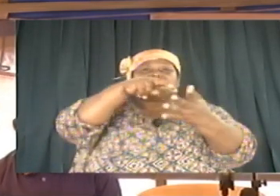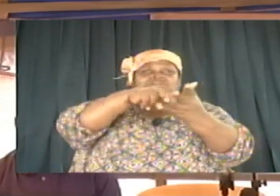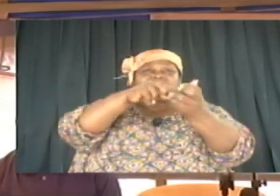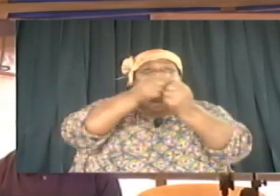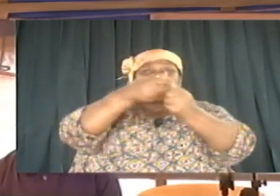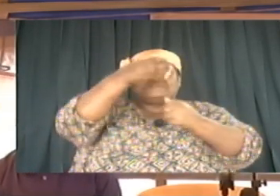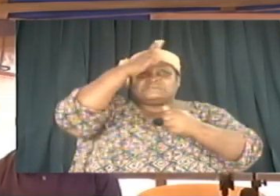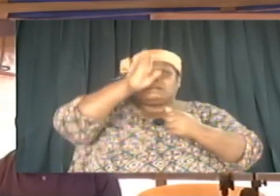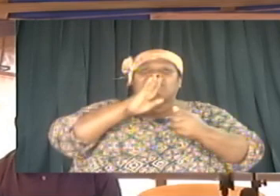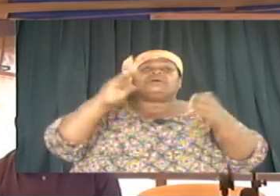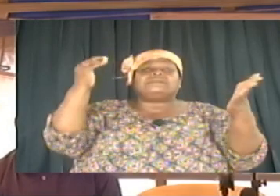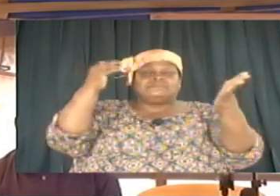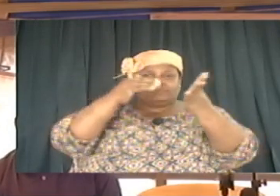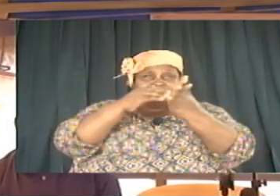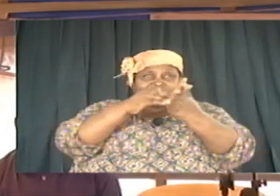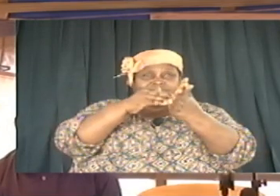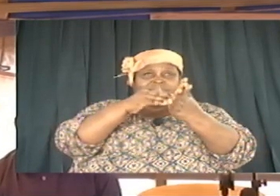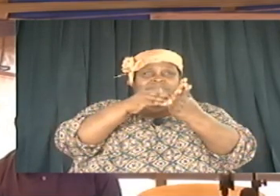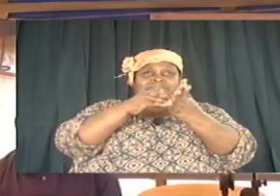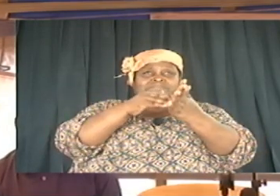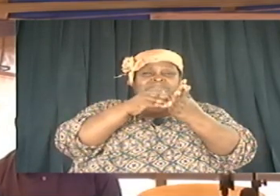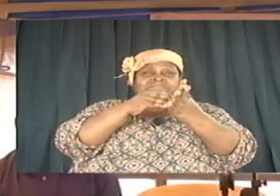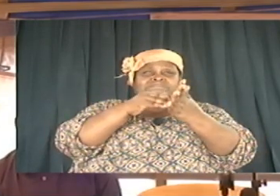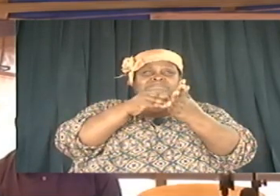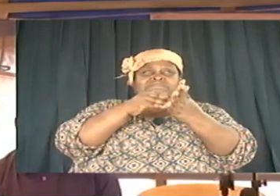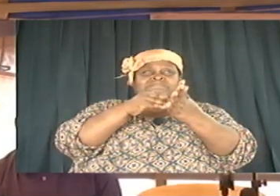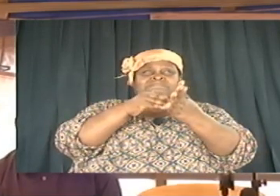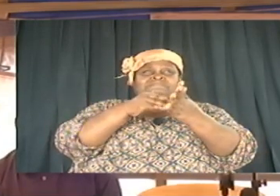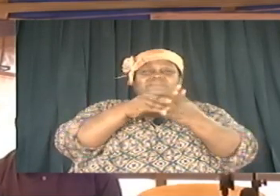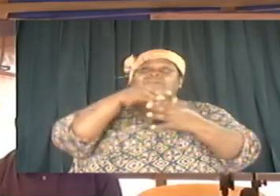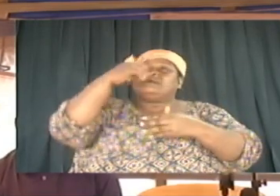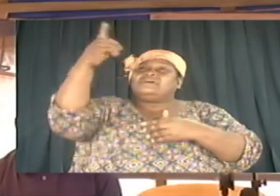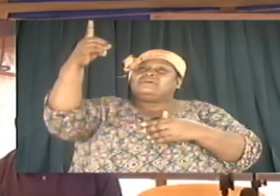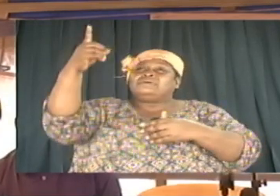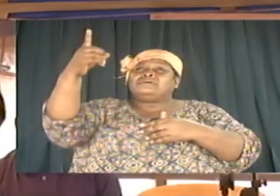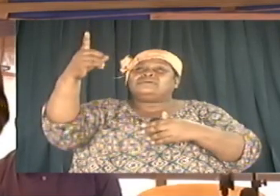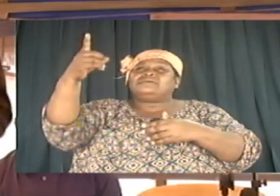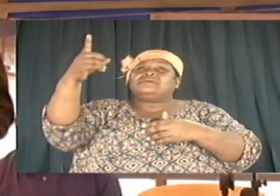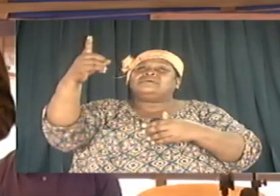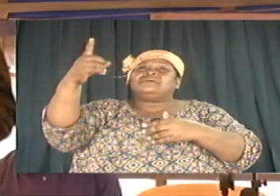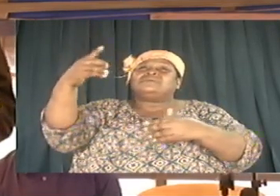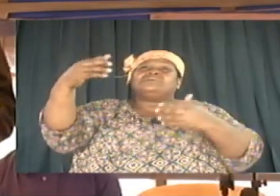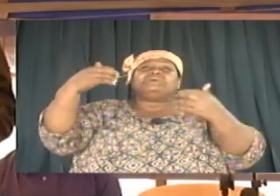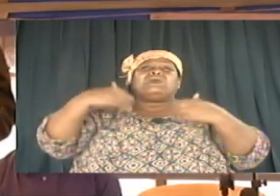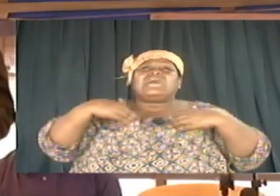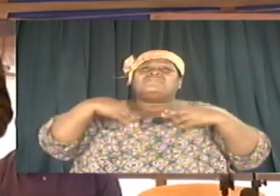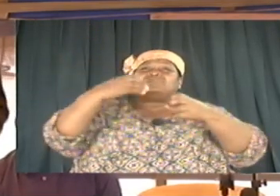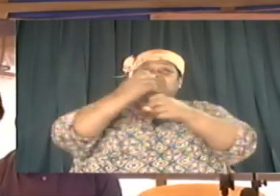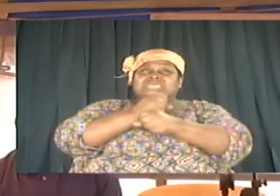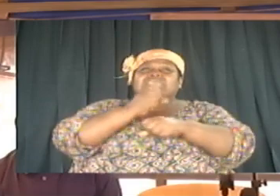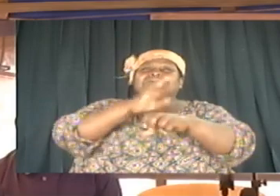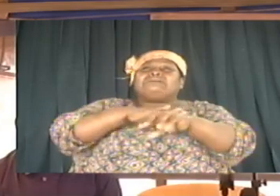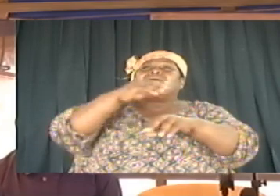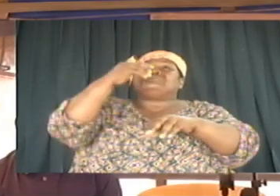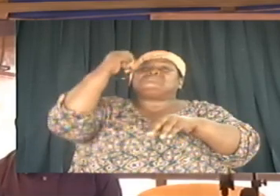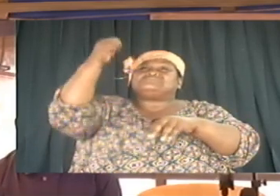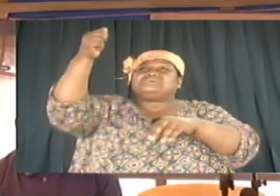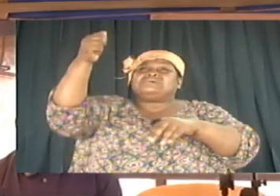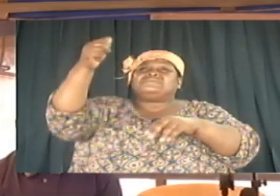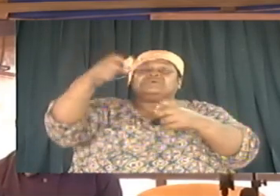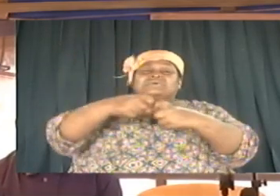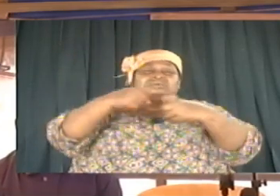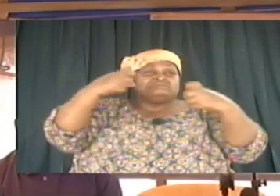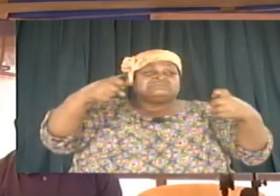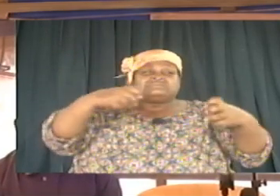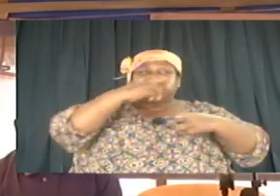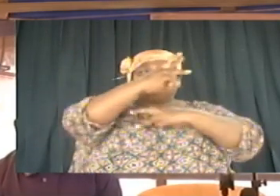God Almighty again. He was going to have to take upon himself the sins of the